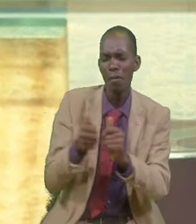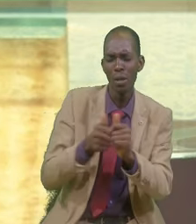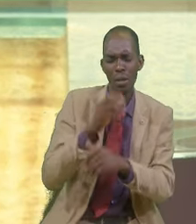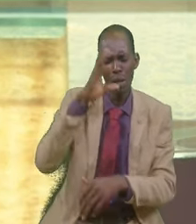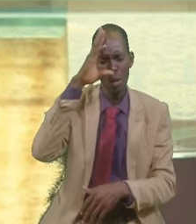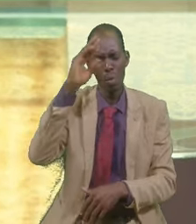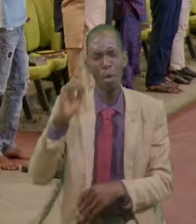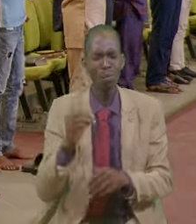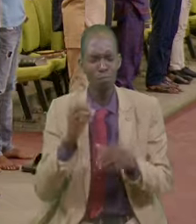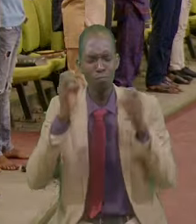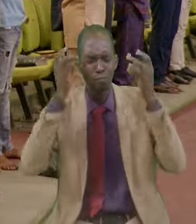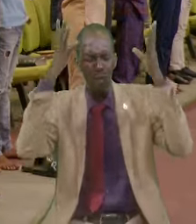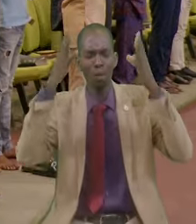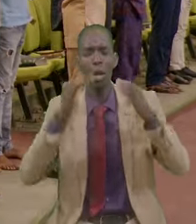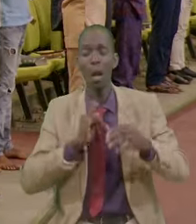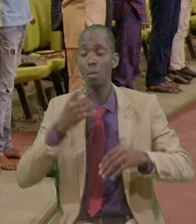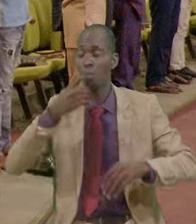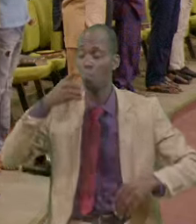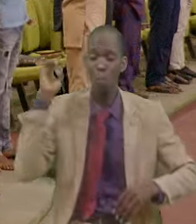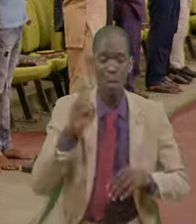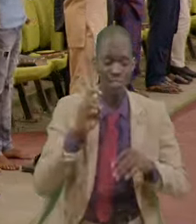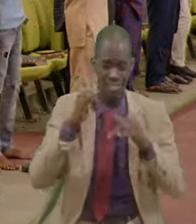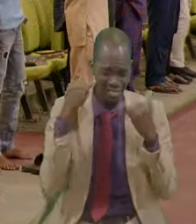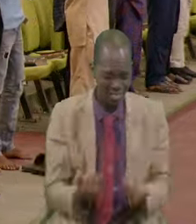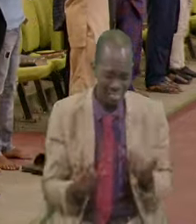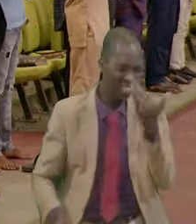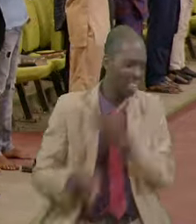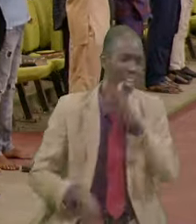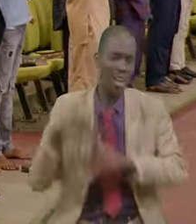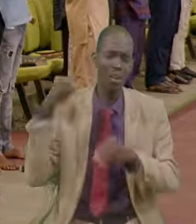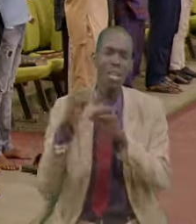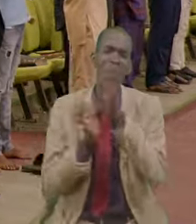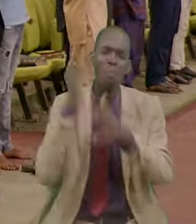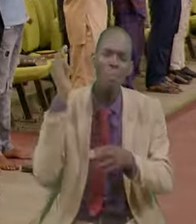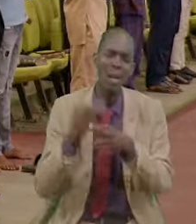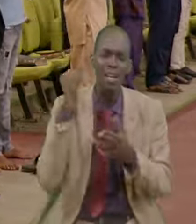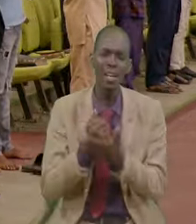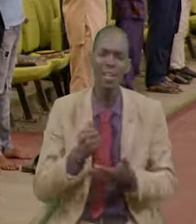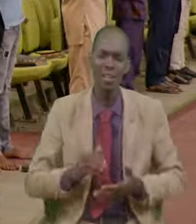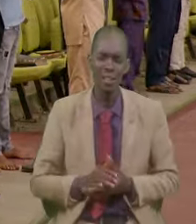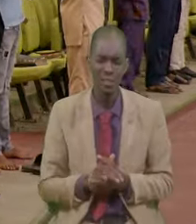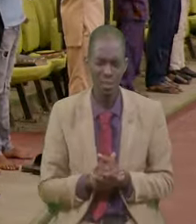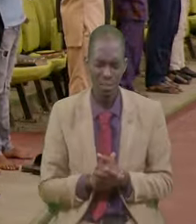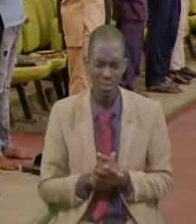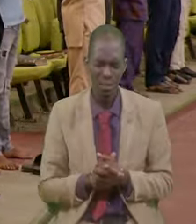Terrible, I command you, get out in Jesus' name.